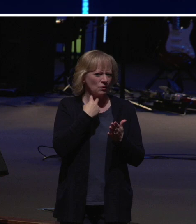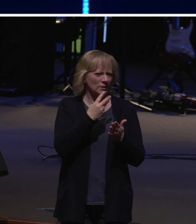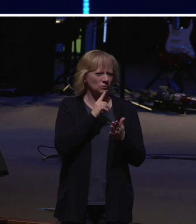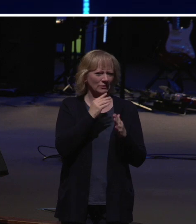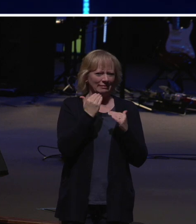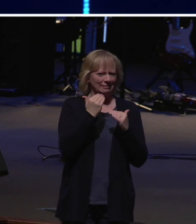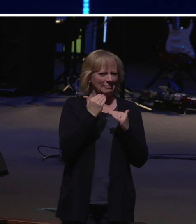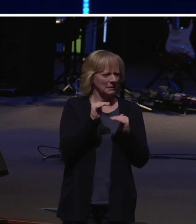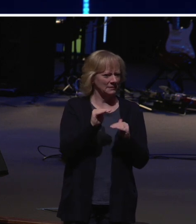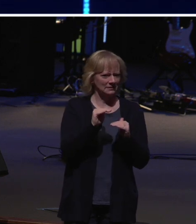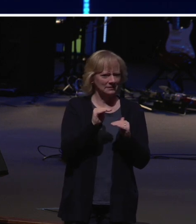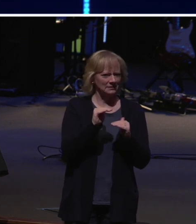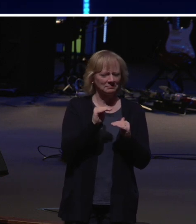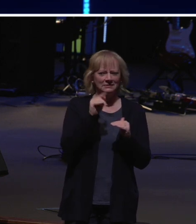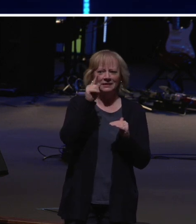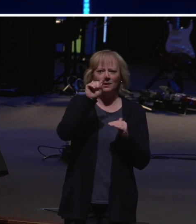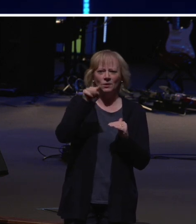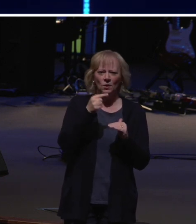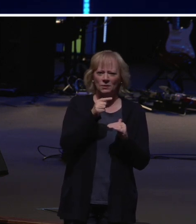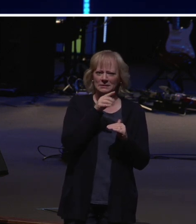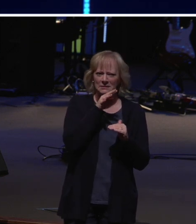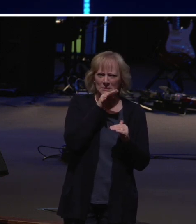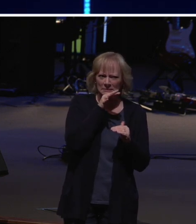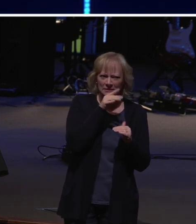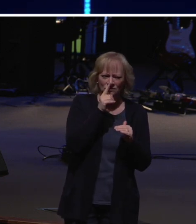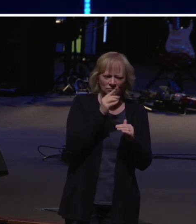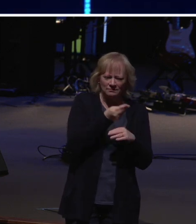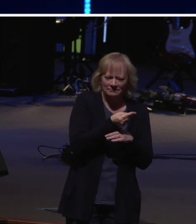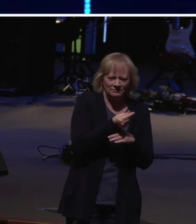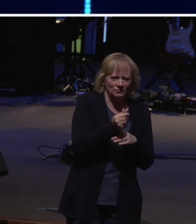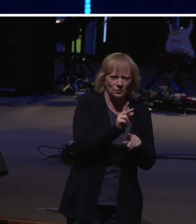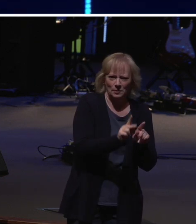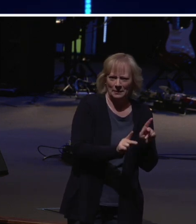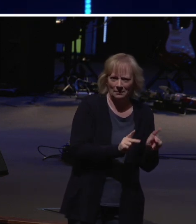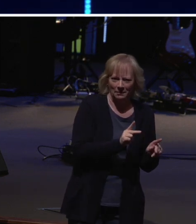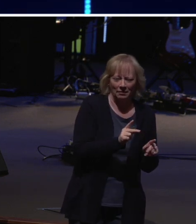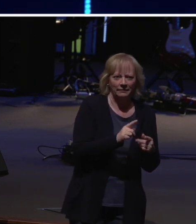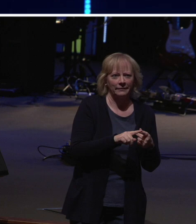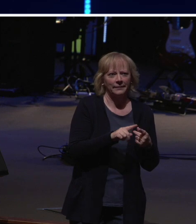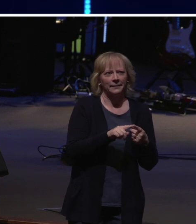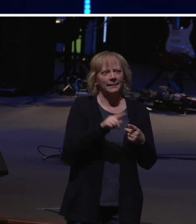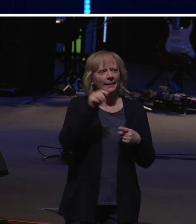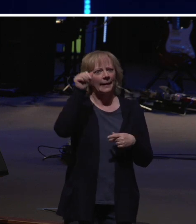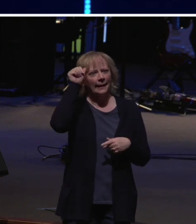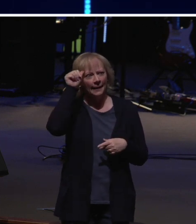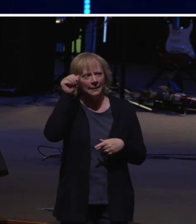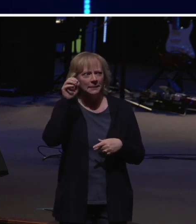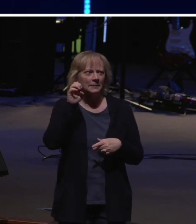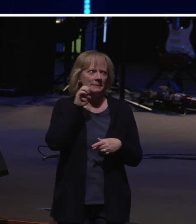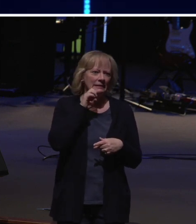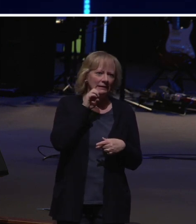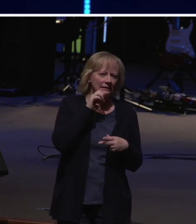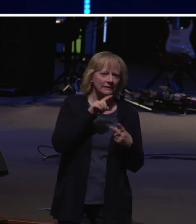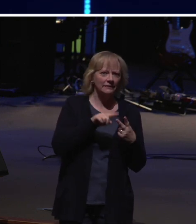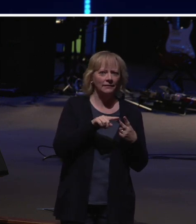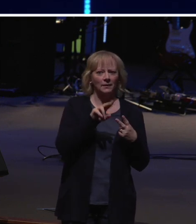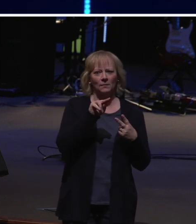to a very actually small audience. Adam and Eve got to hear him.